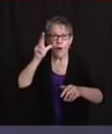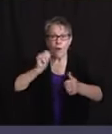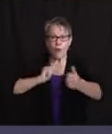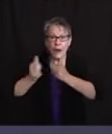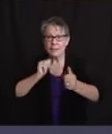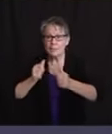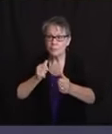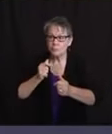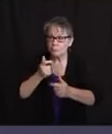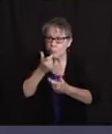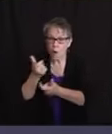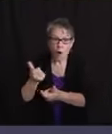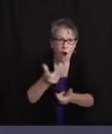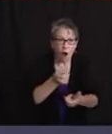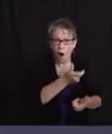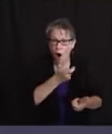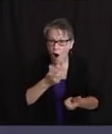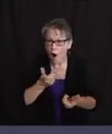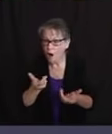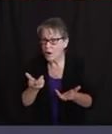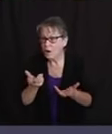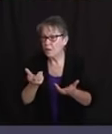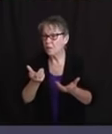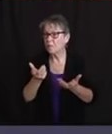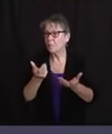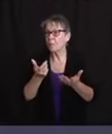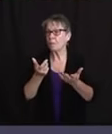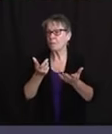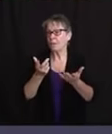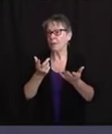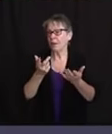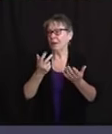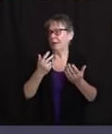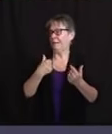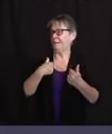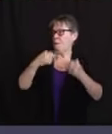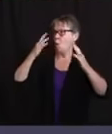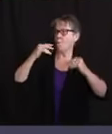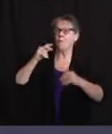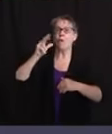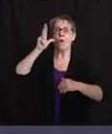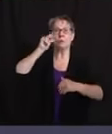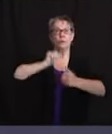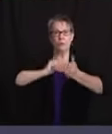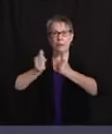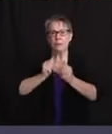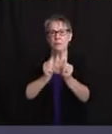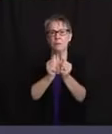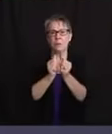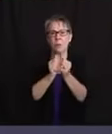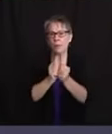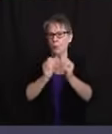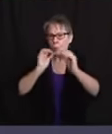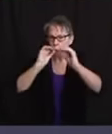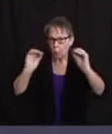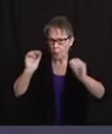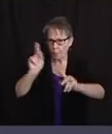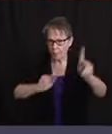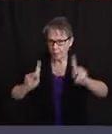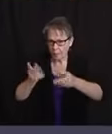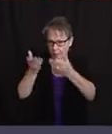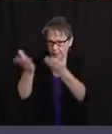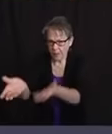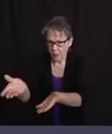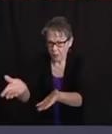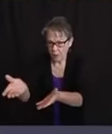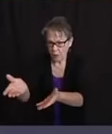hope that we can have racing without fans sooner than later, and then we're going to assess the question of fans, not just for racing,